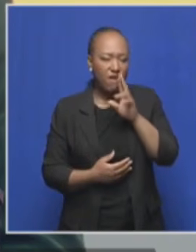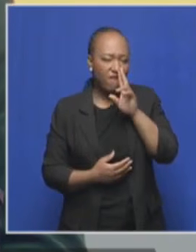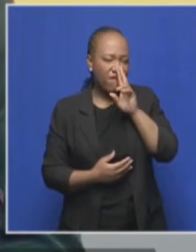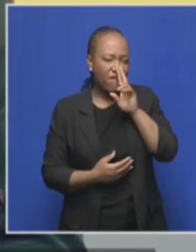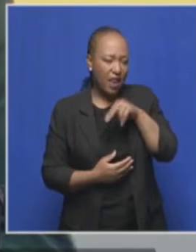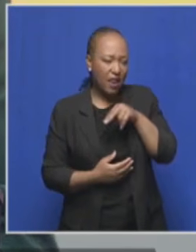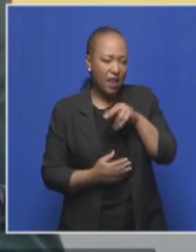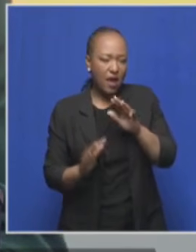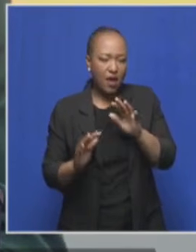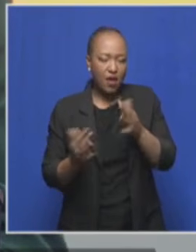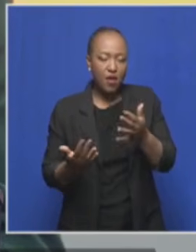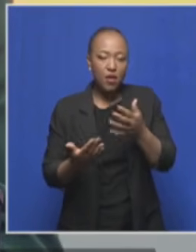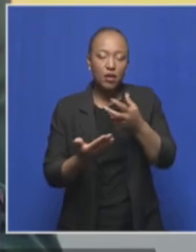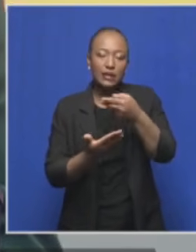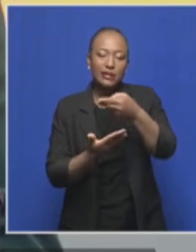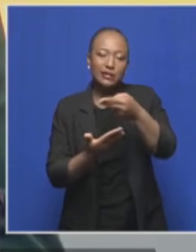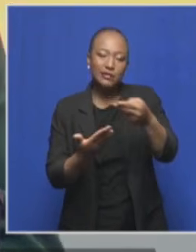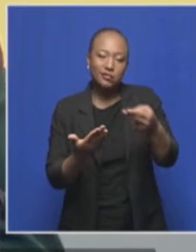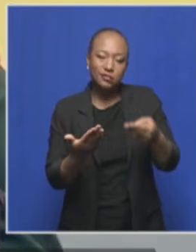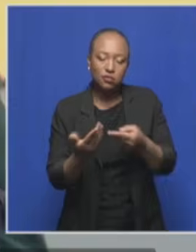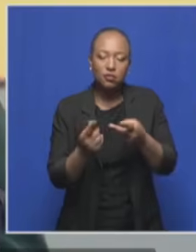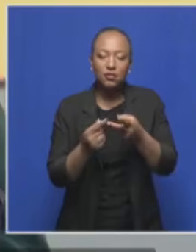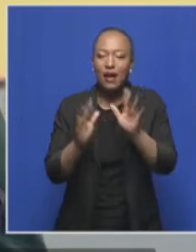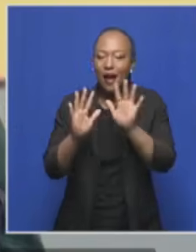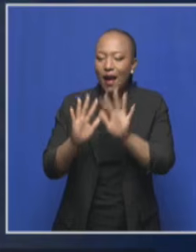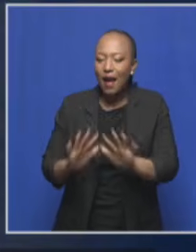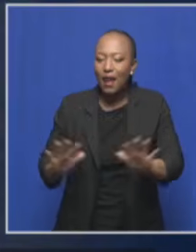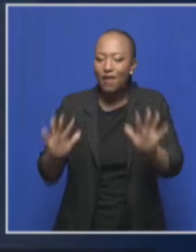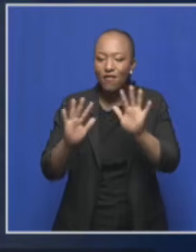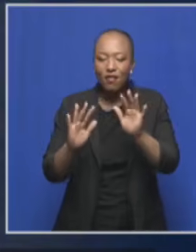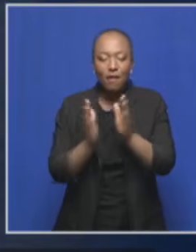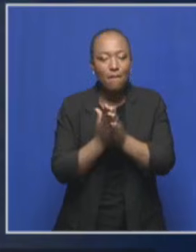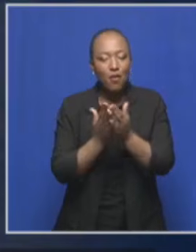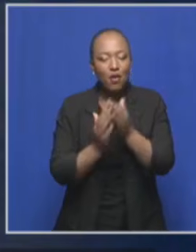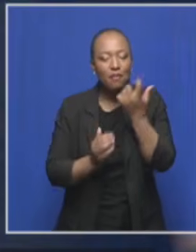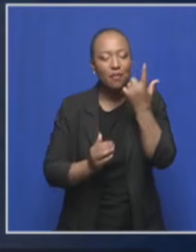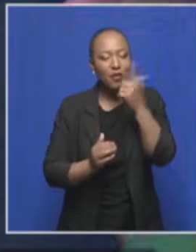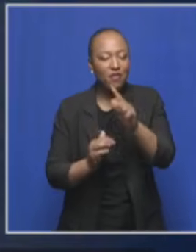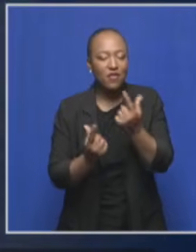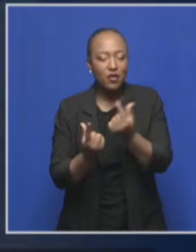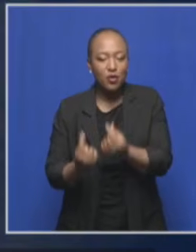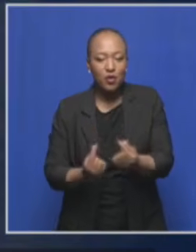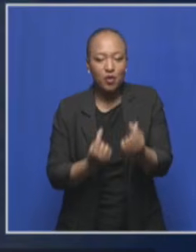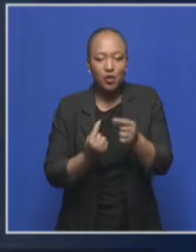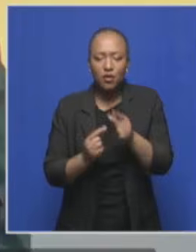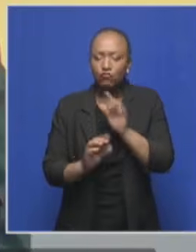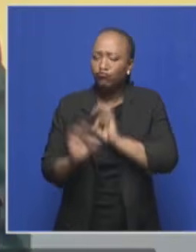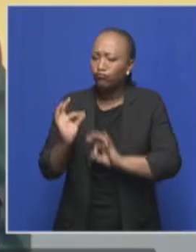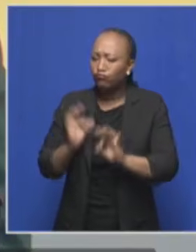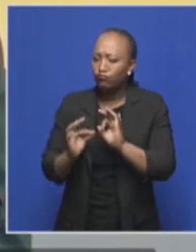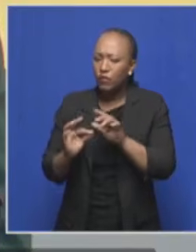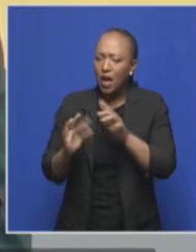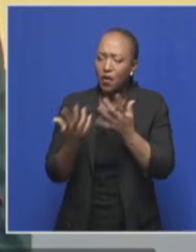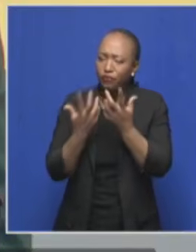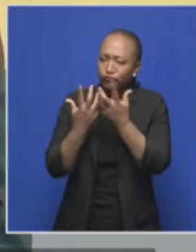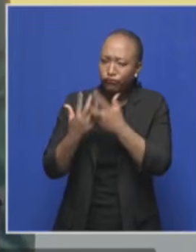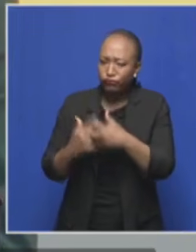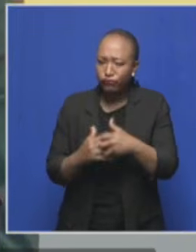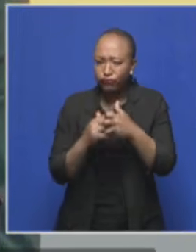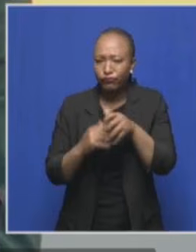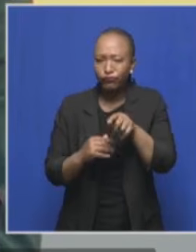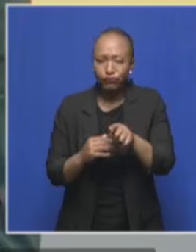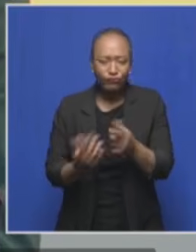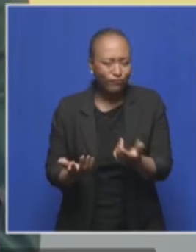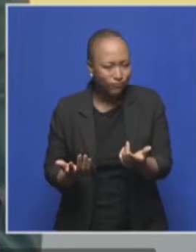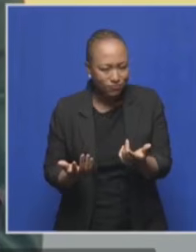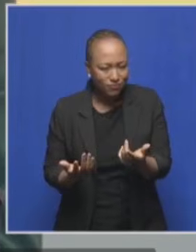illustrator, because it's beautiful, it's colorful, it's energetic, it's beautifully done. Thank you. Talk to us about that synergy and how you would have met